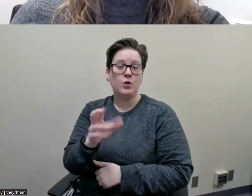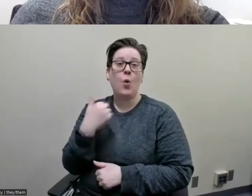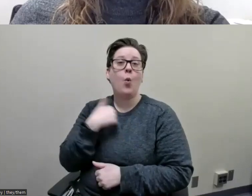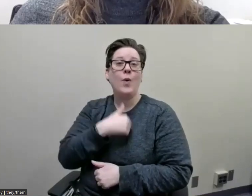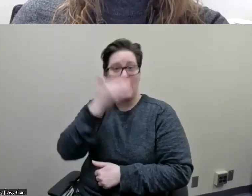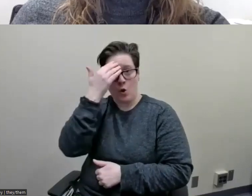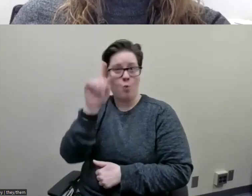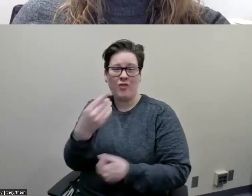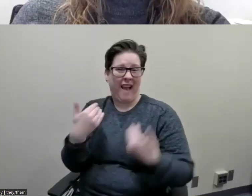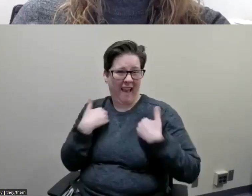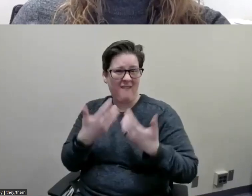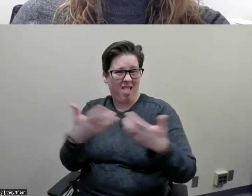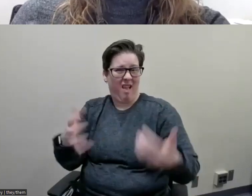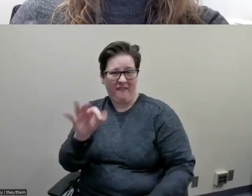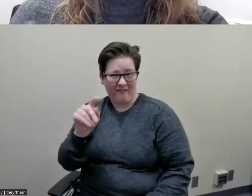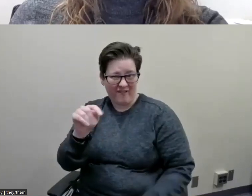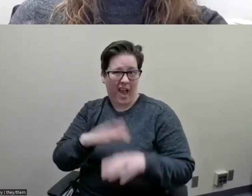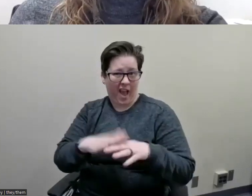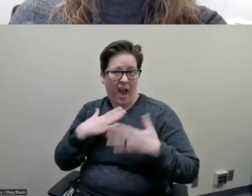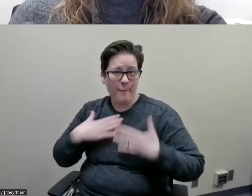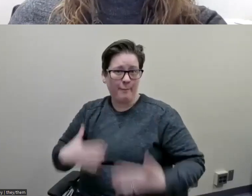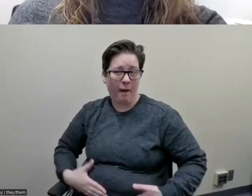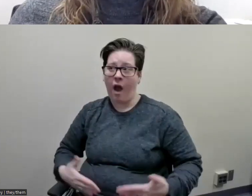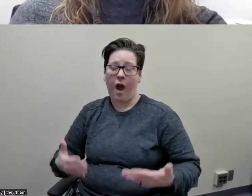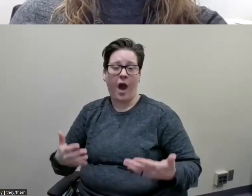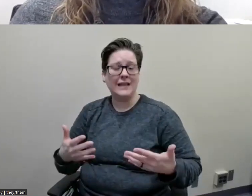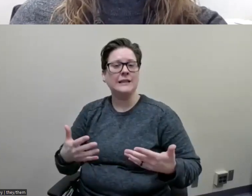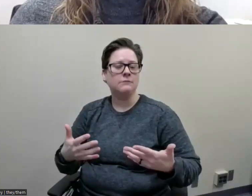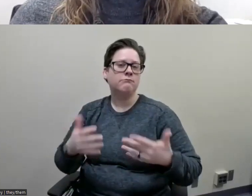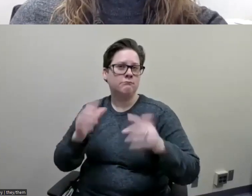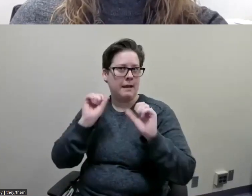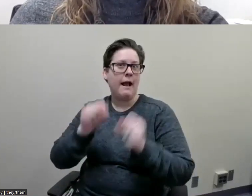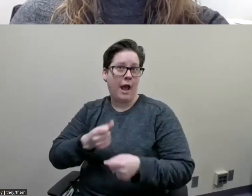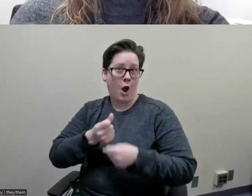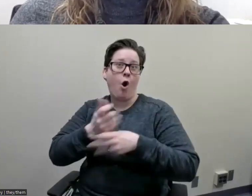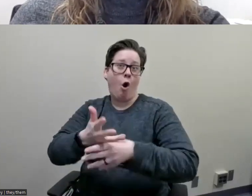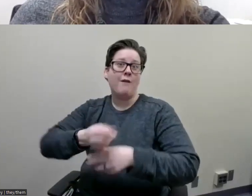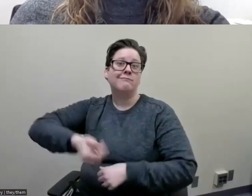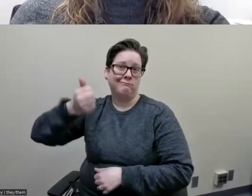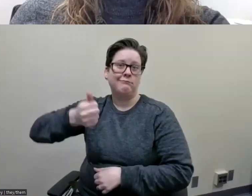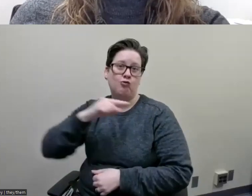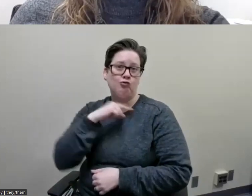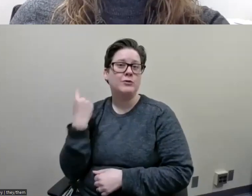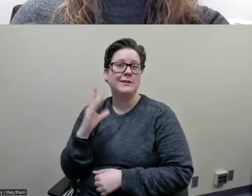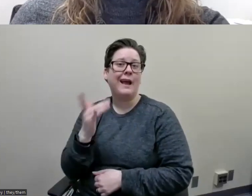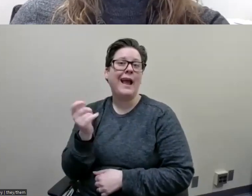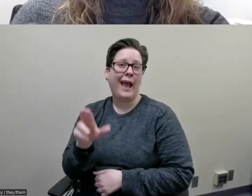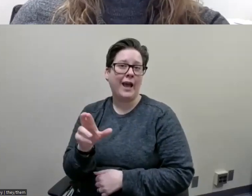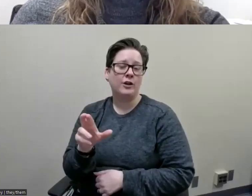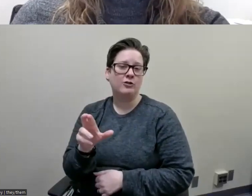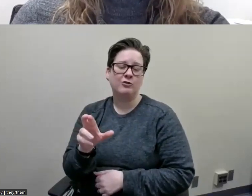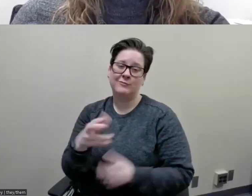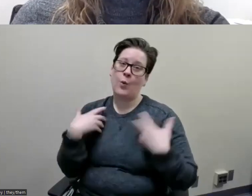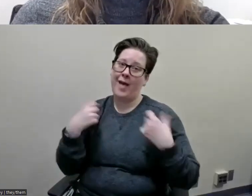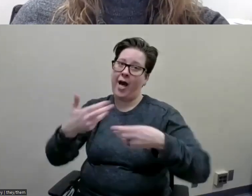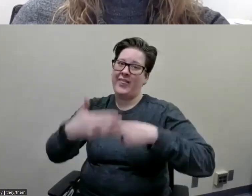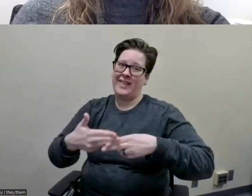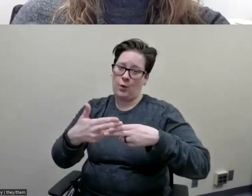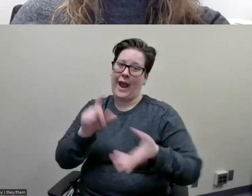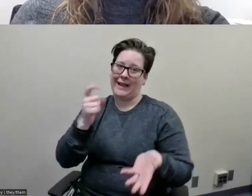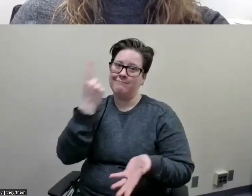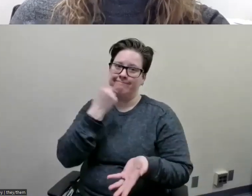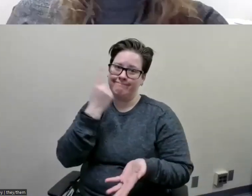adiposity, having a high body weight can also contribute to risk for cancer. So again, healthy weight is another thing to